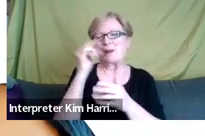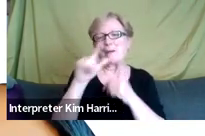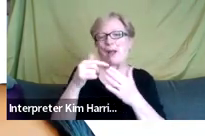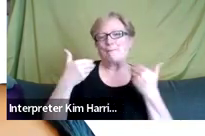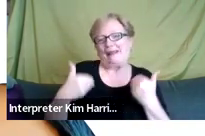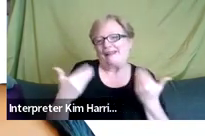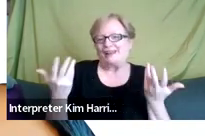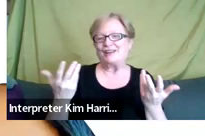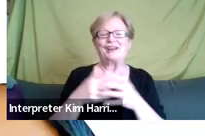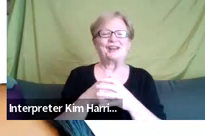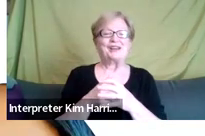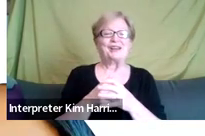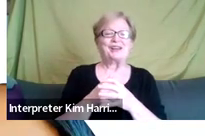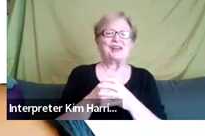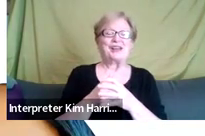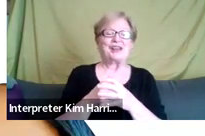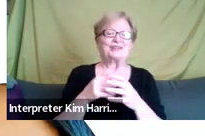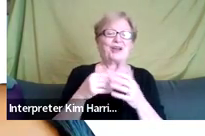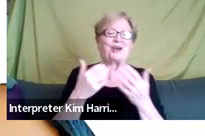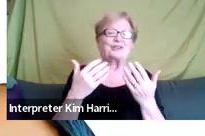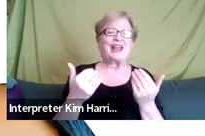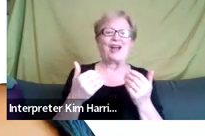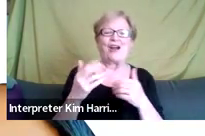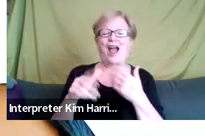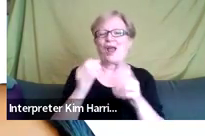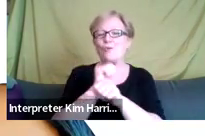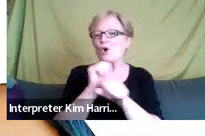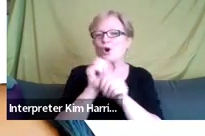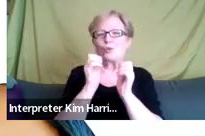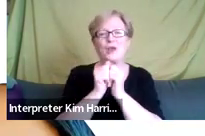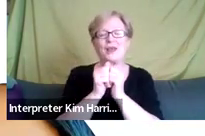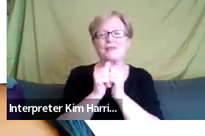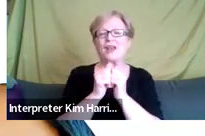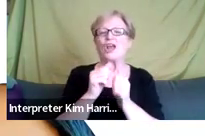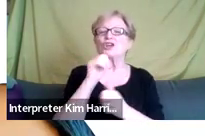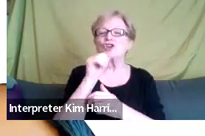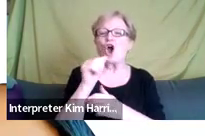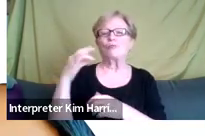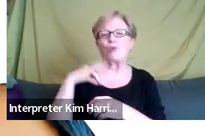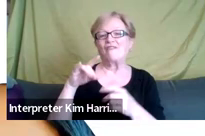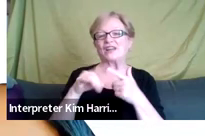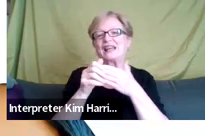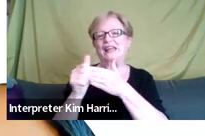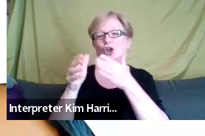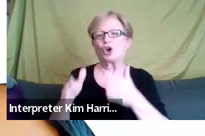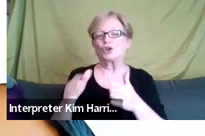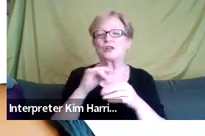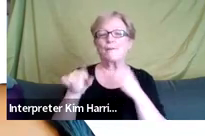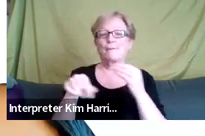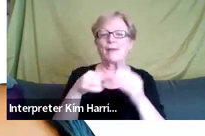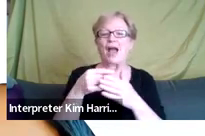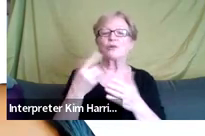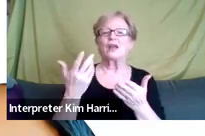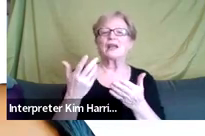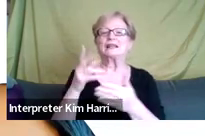with I do LEAD in, which works with nonprofit leaders on disability inclusion.